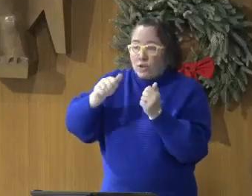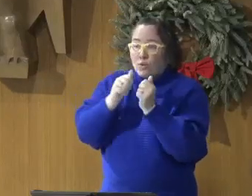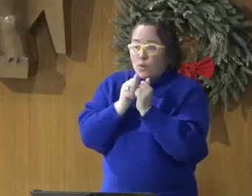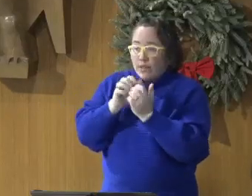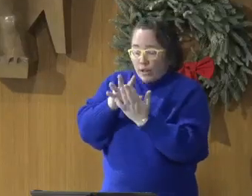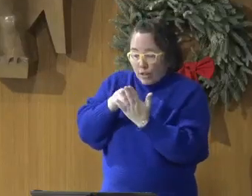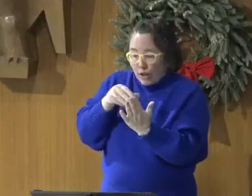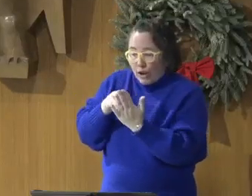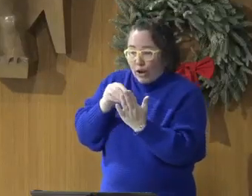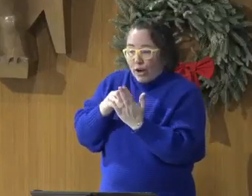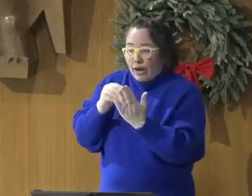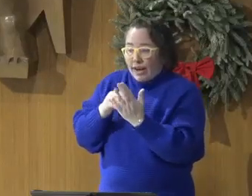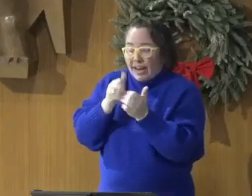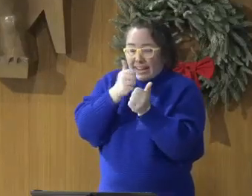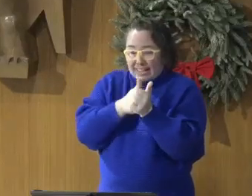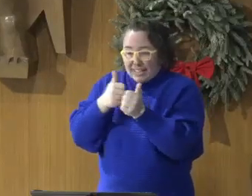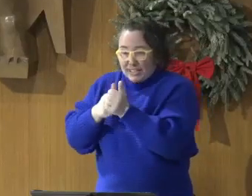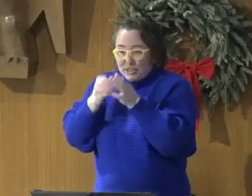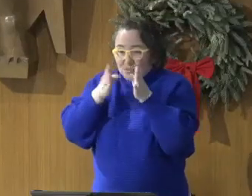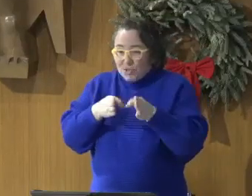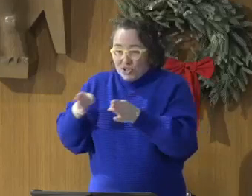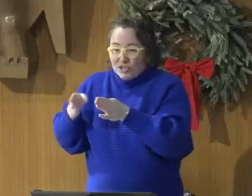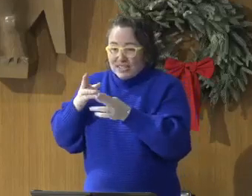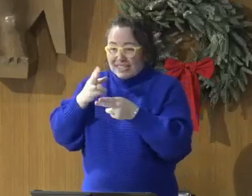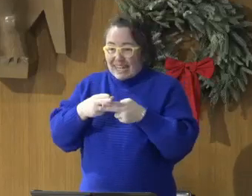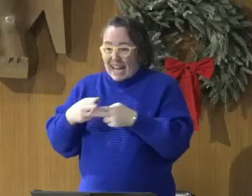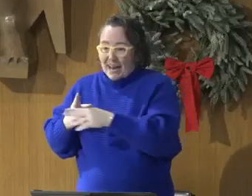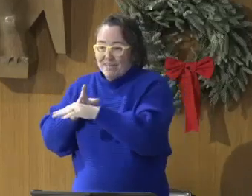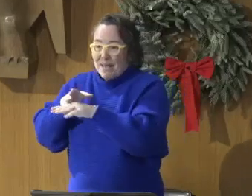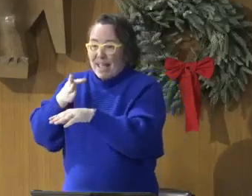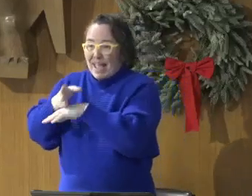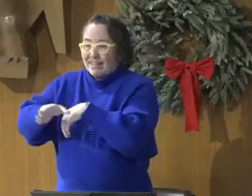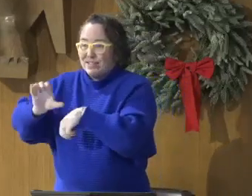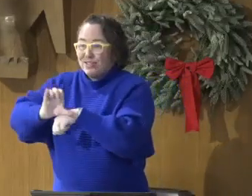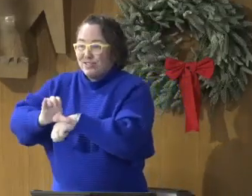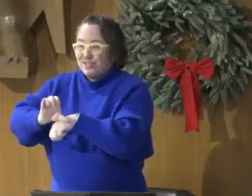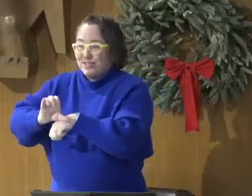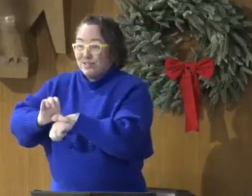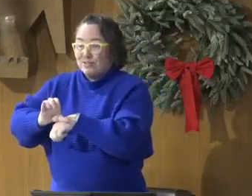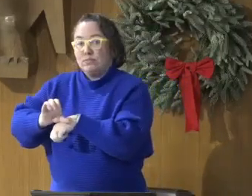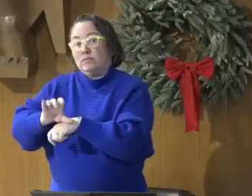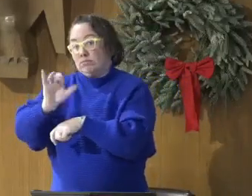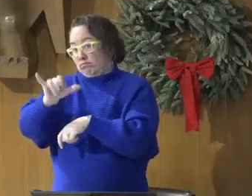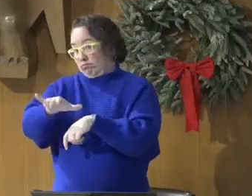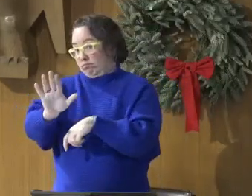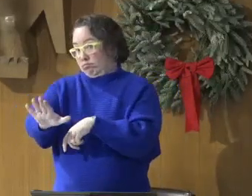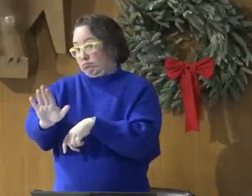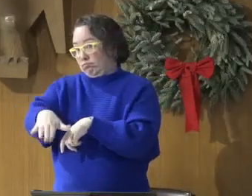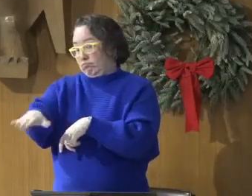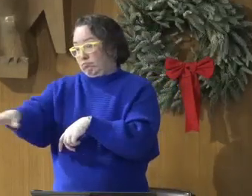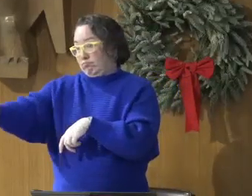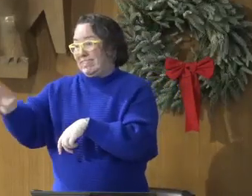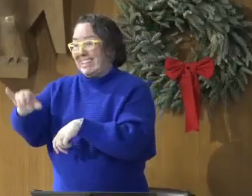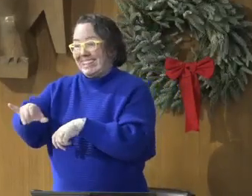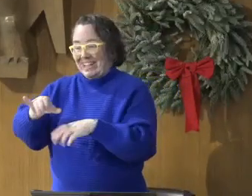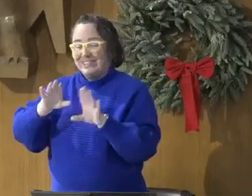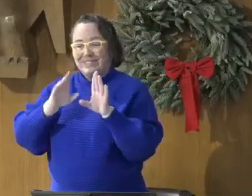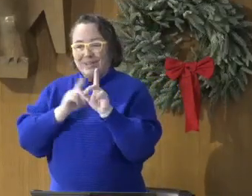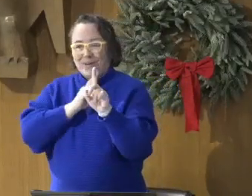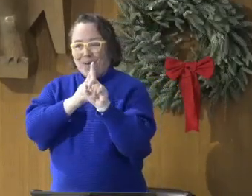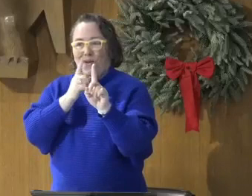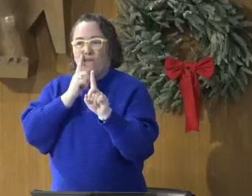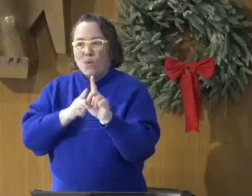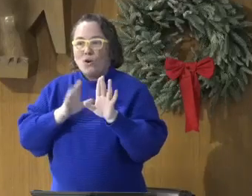learning each other's names after church? That's a special goal that the board of children, youth, and